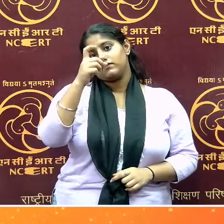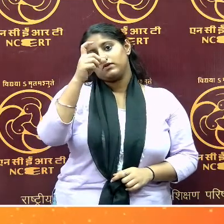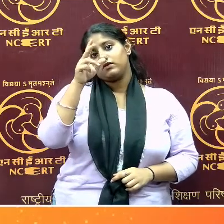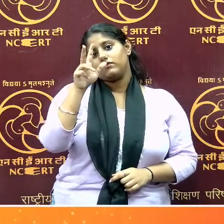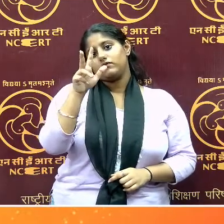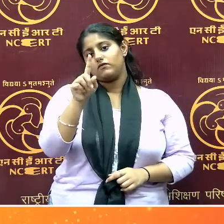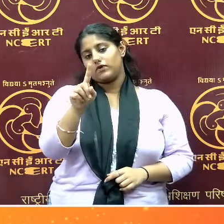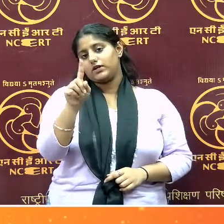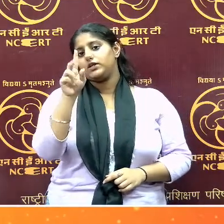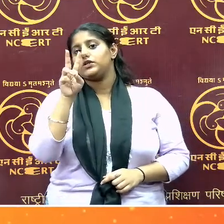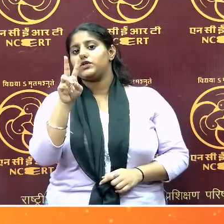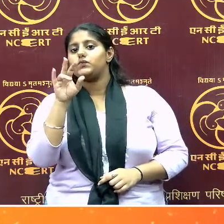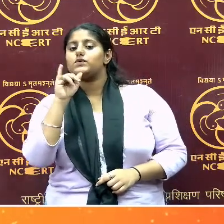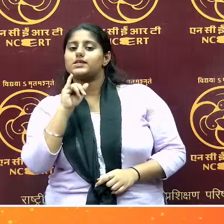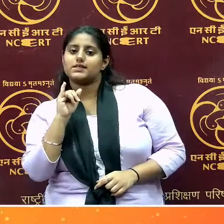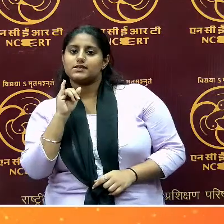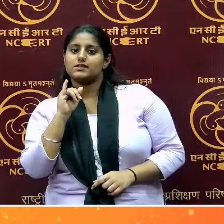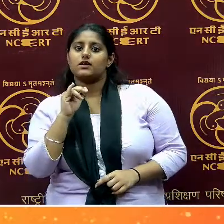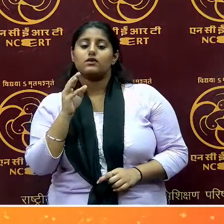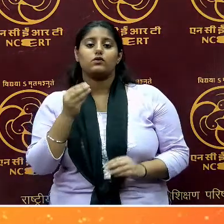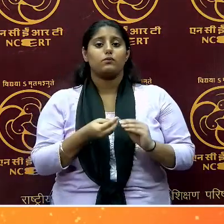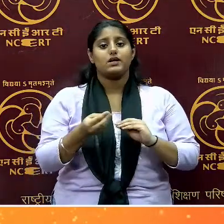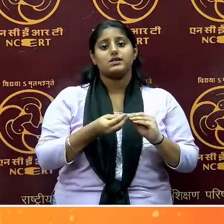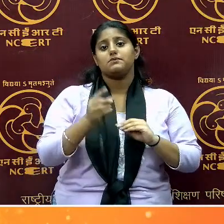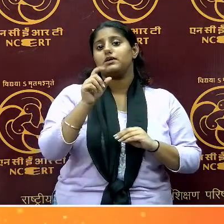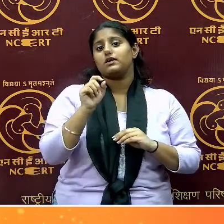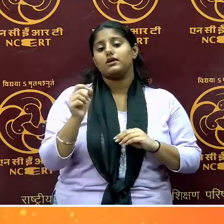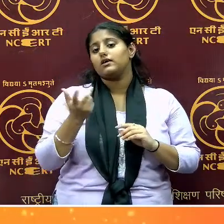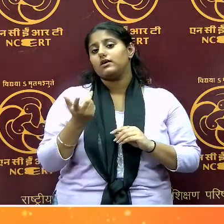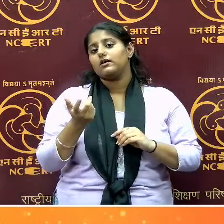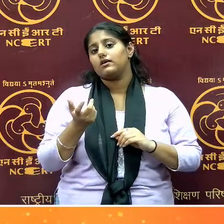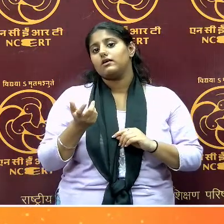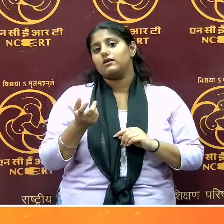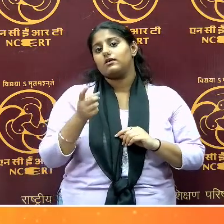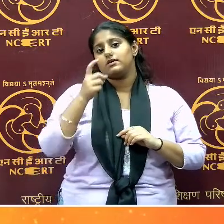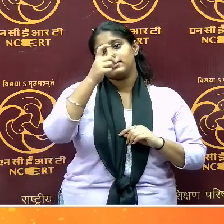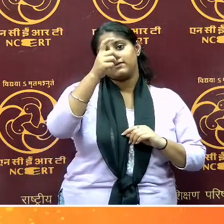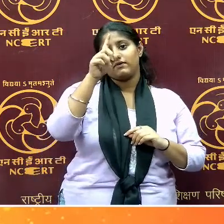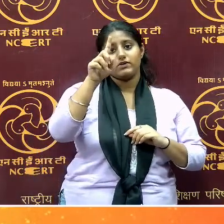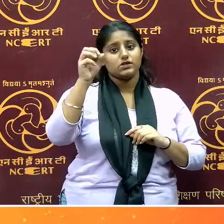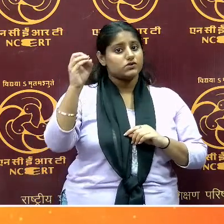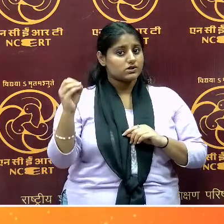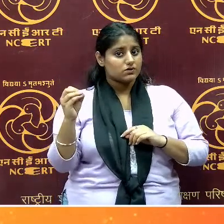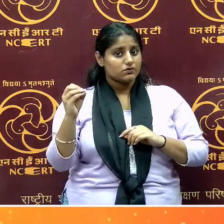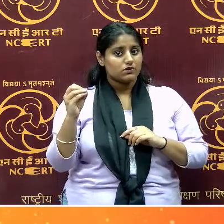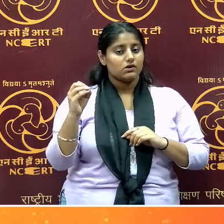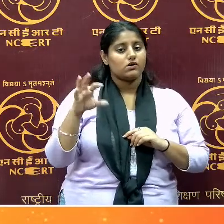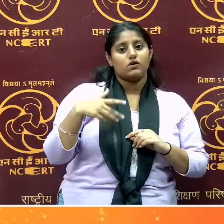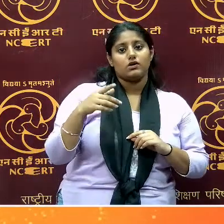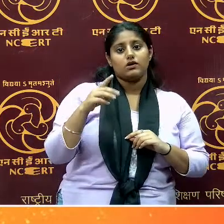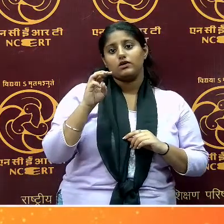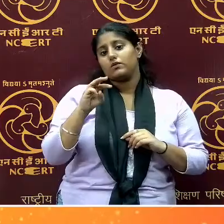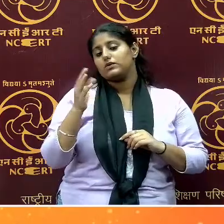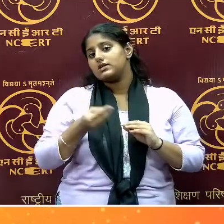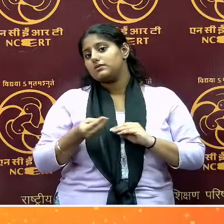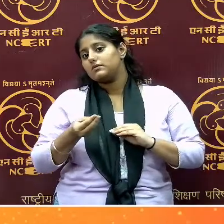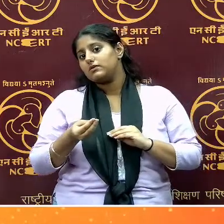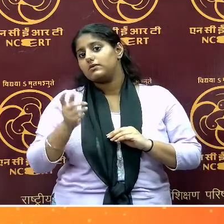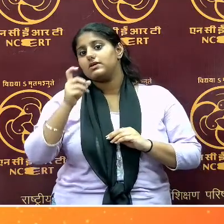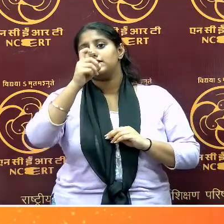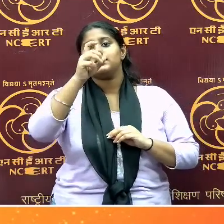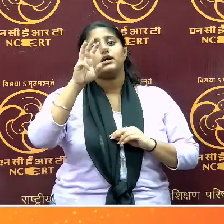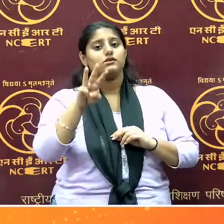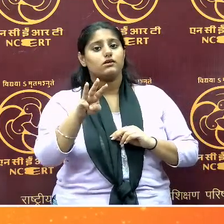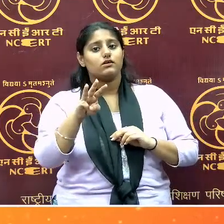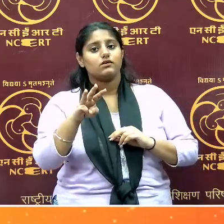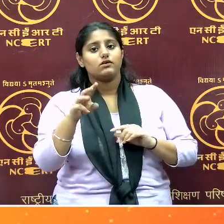7126. What is nearest 100? 7100. Yes, right. And what is nearest 1000? It is 7000. They